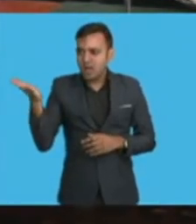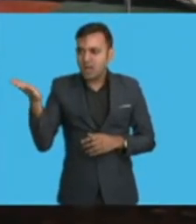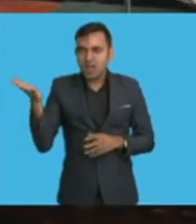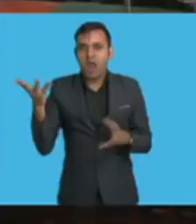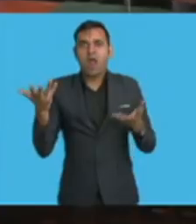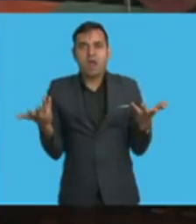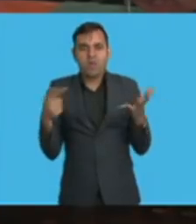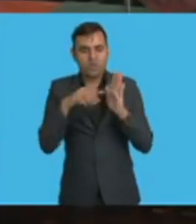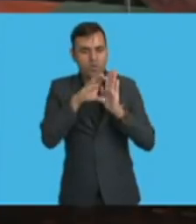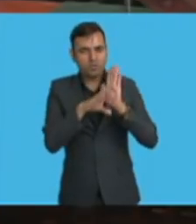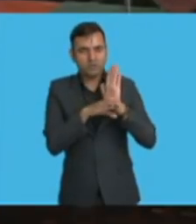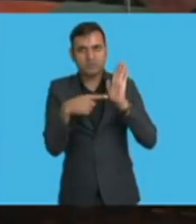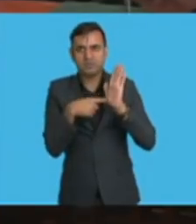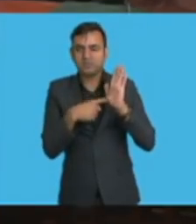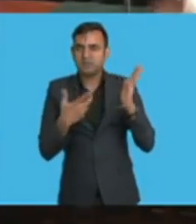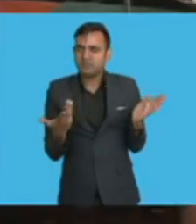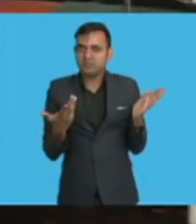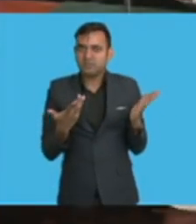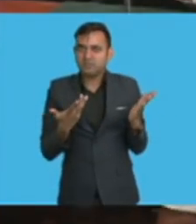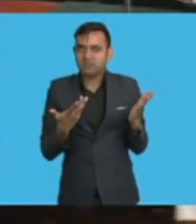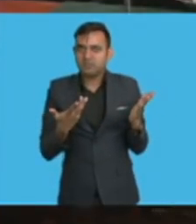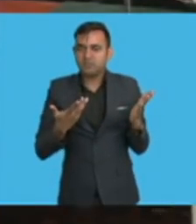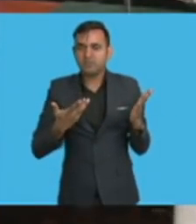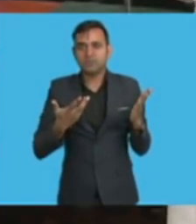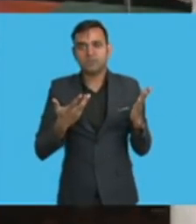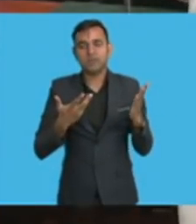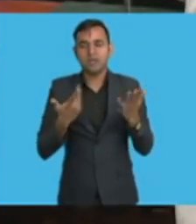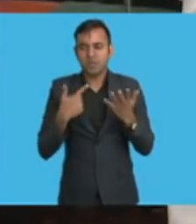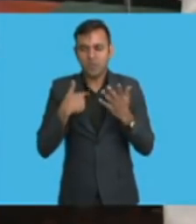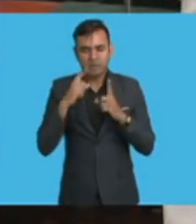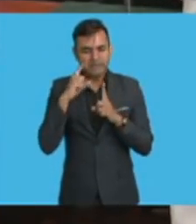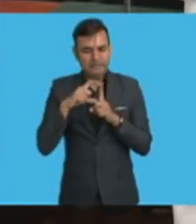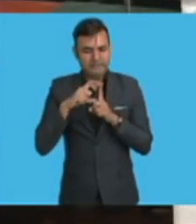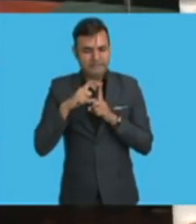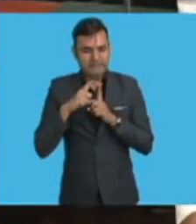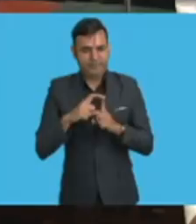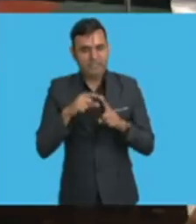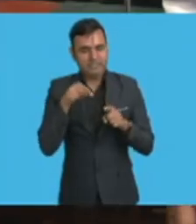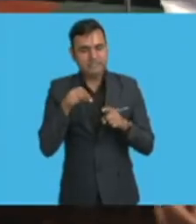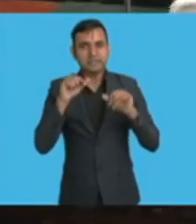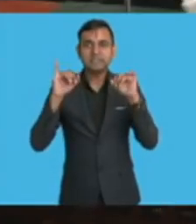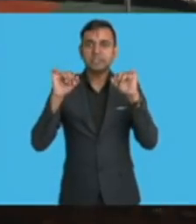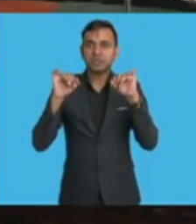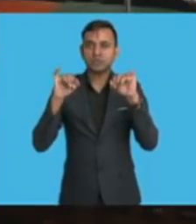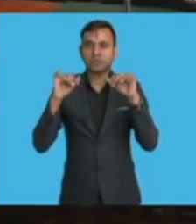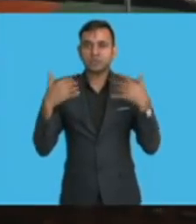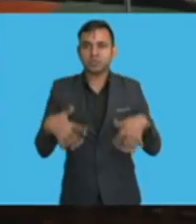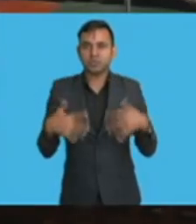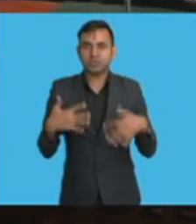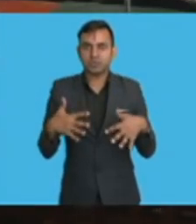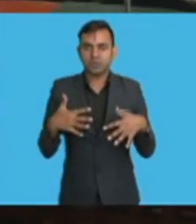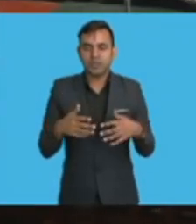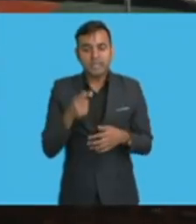But there is a difficulty that I realize and recognize, Madam Speaker. If the